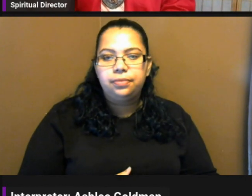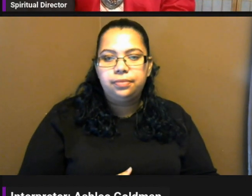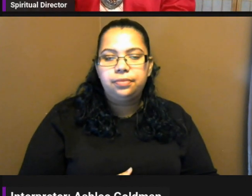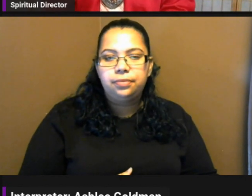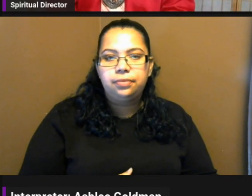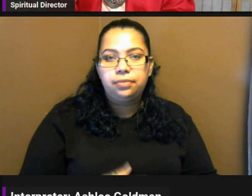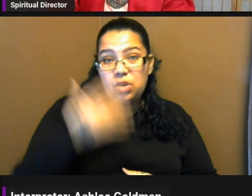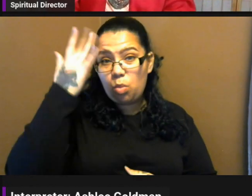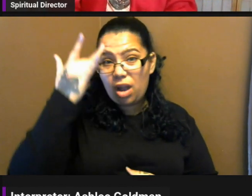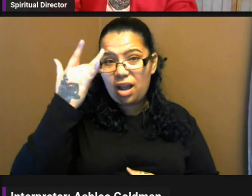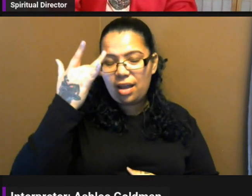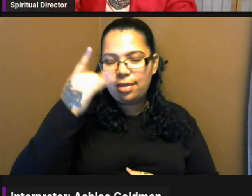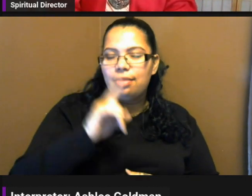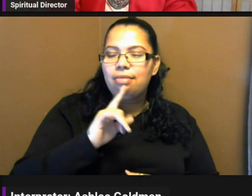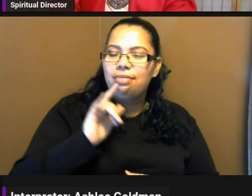because that's gentle,